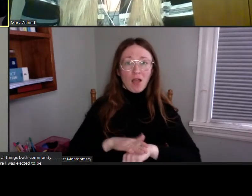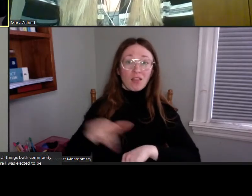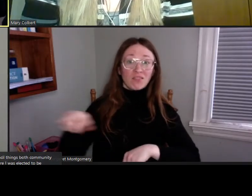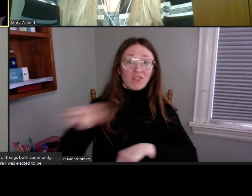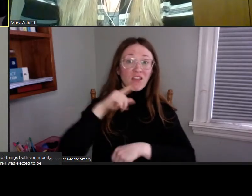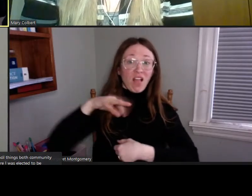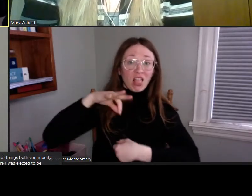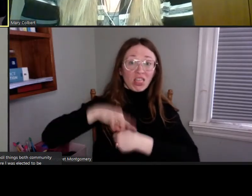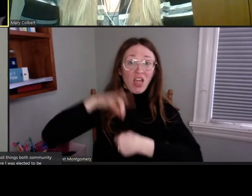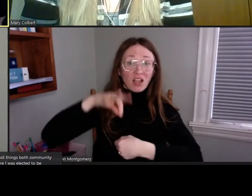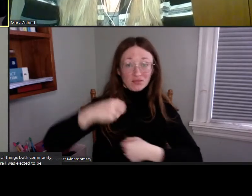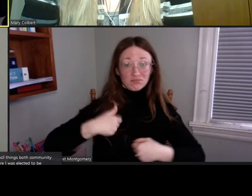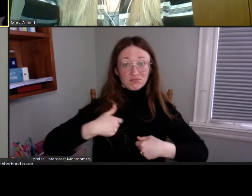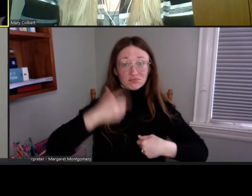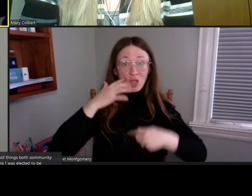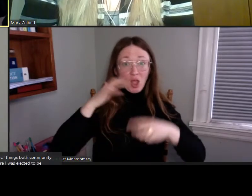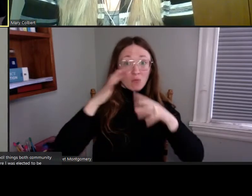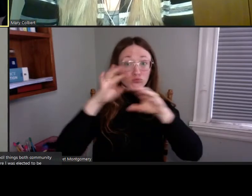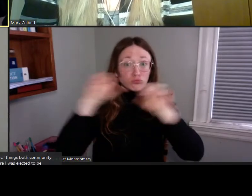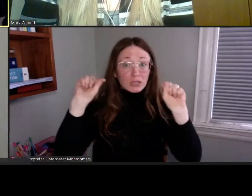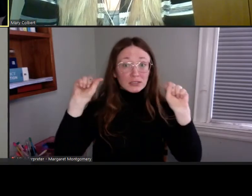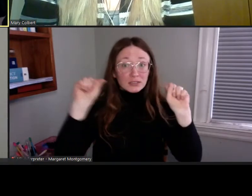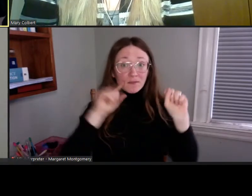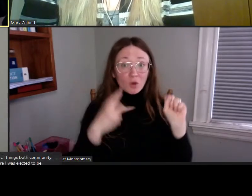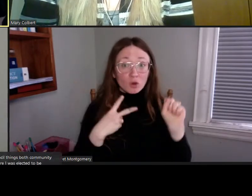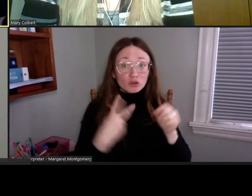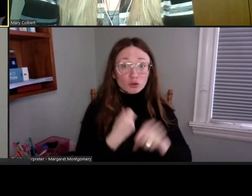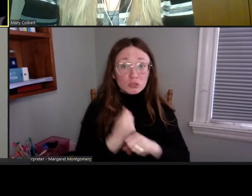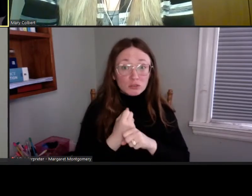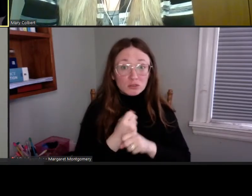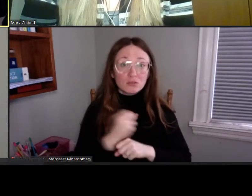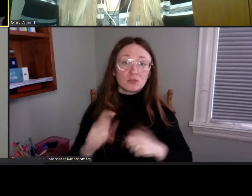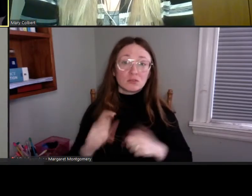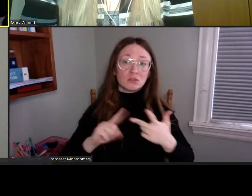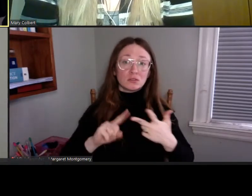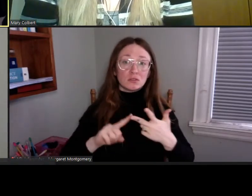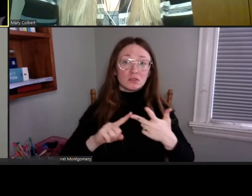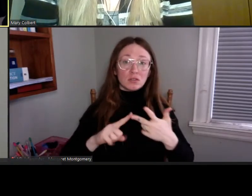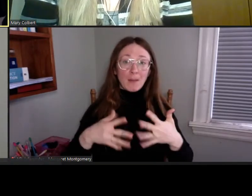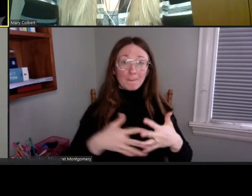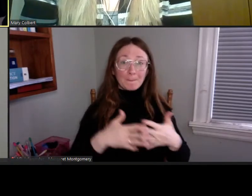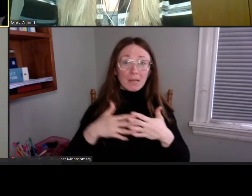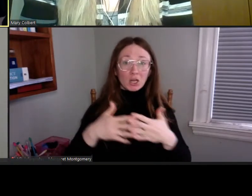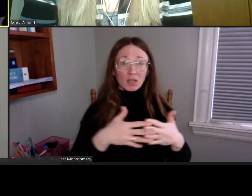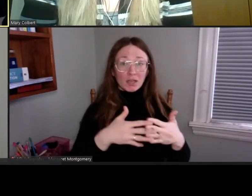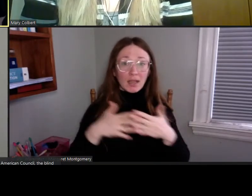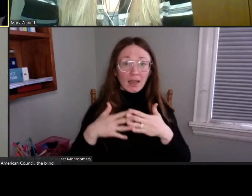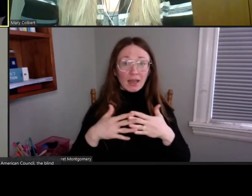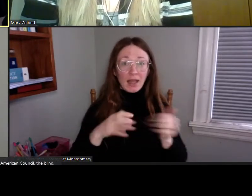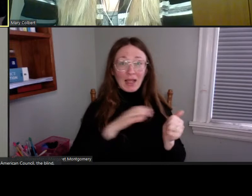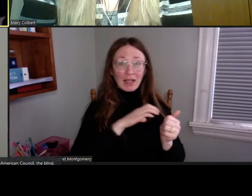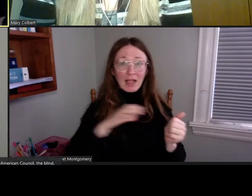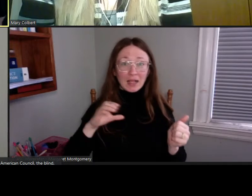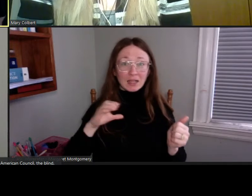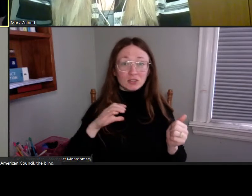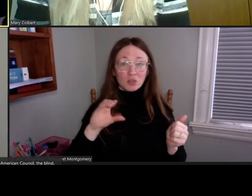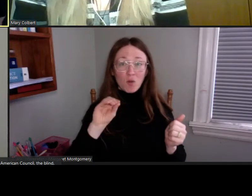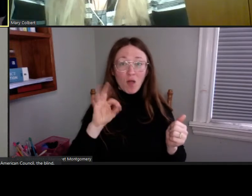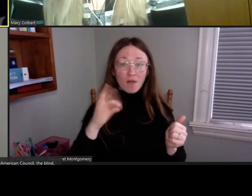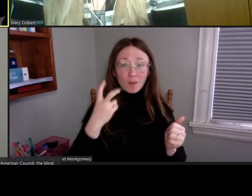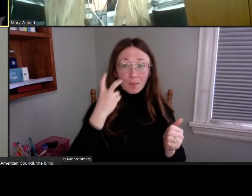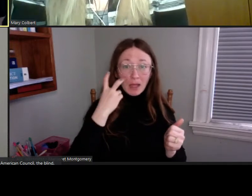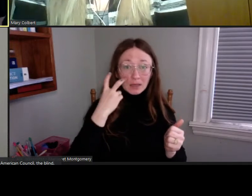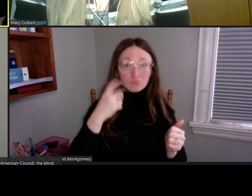for 2 years. And I've also been involved with the American Council of the Blind as president for them for 4